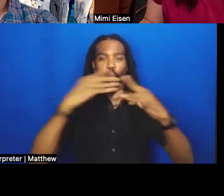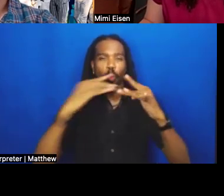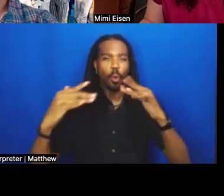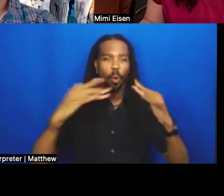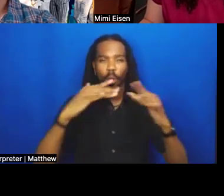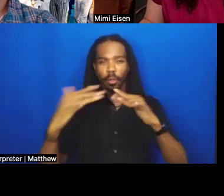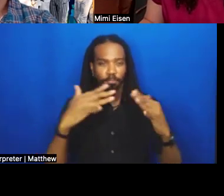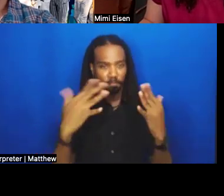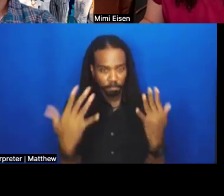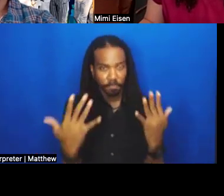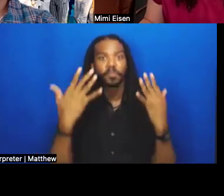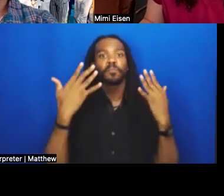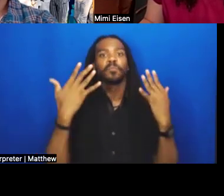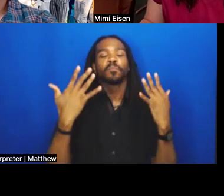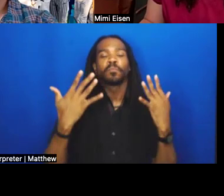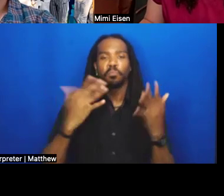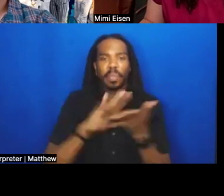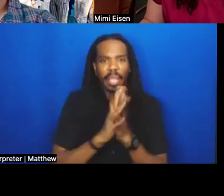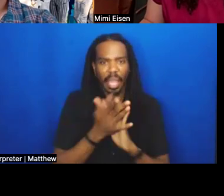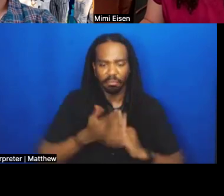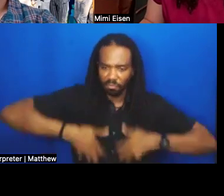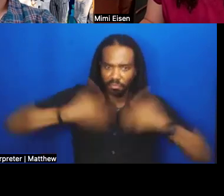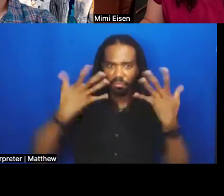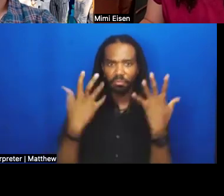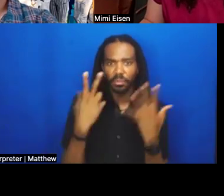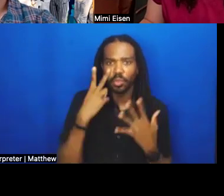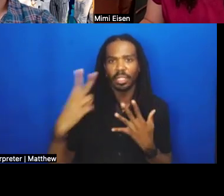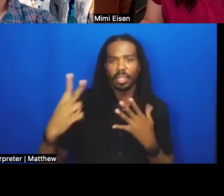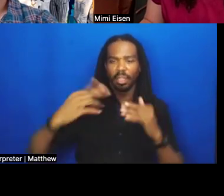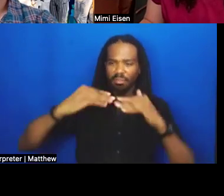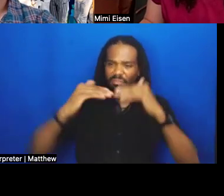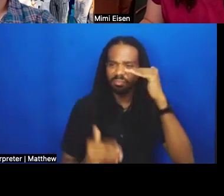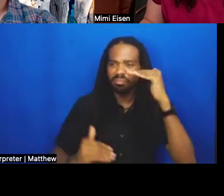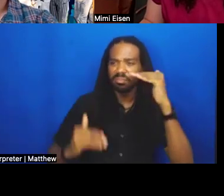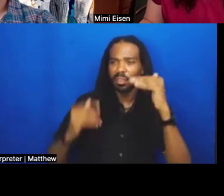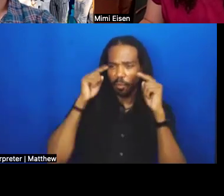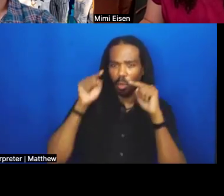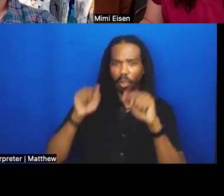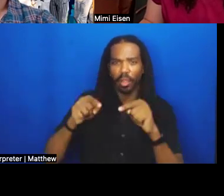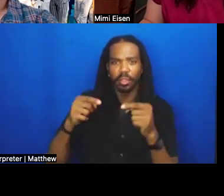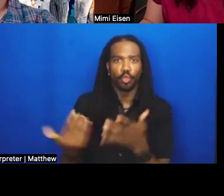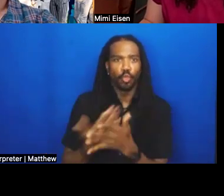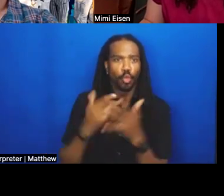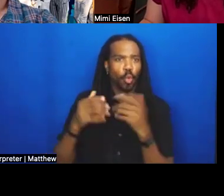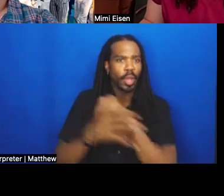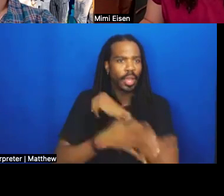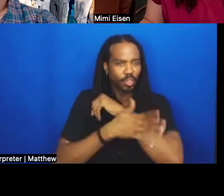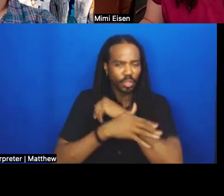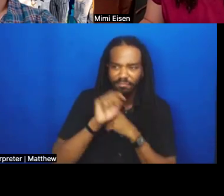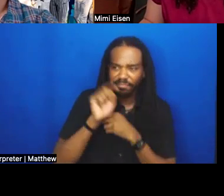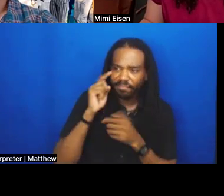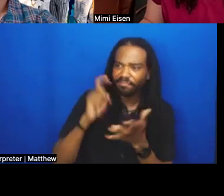political elites create or deepen inequalities in the new country. He observed that in the US,